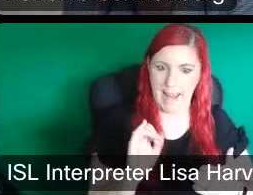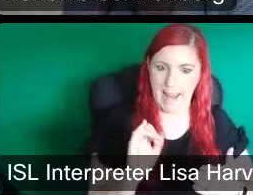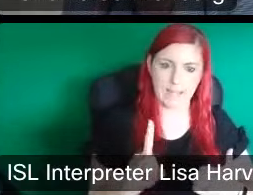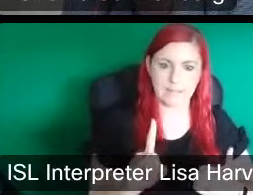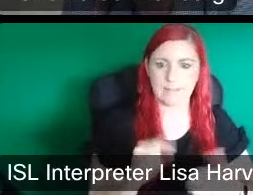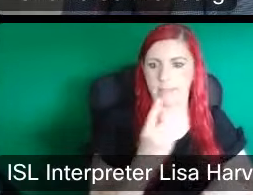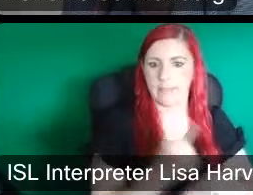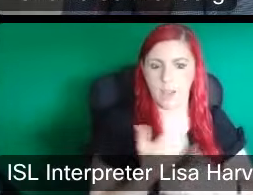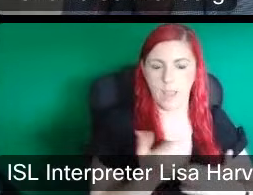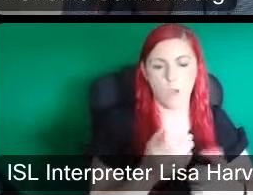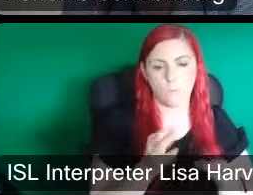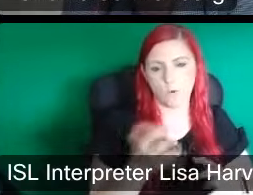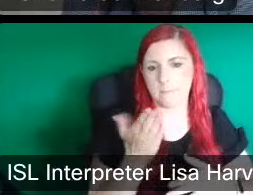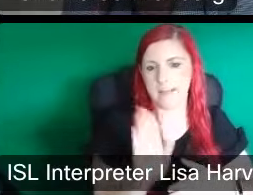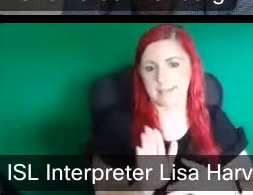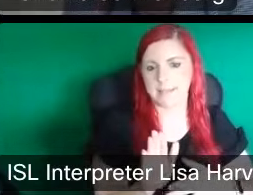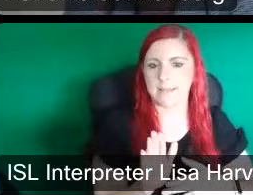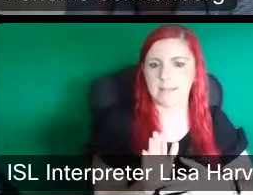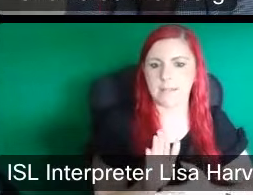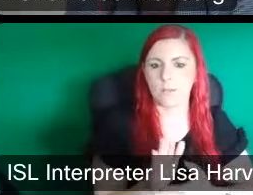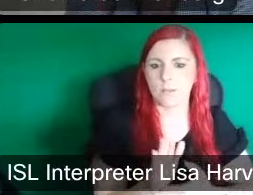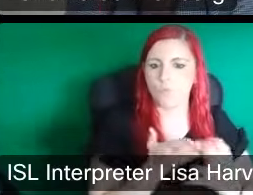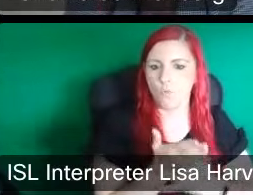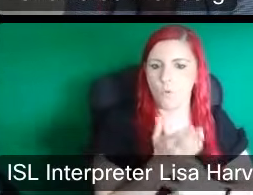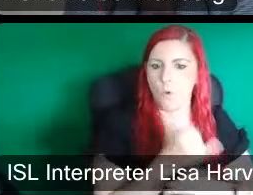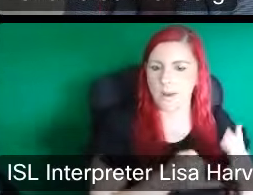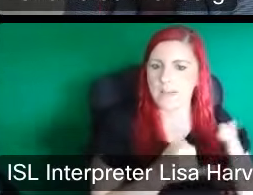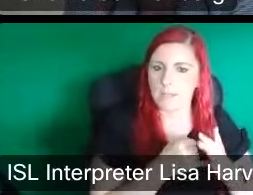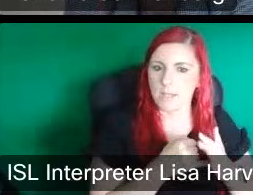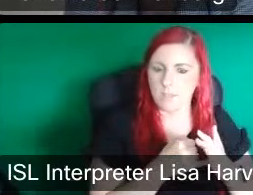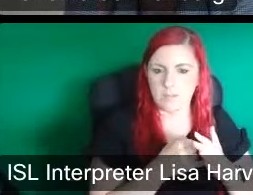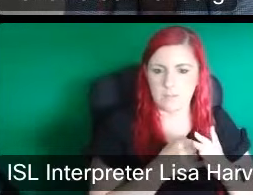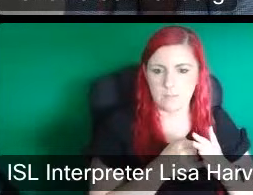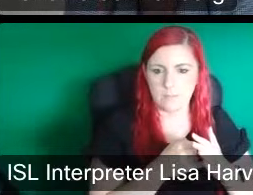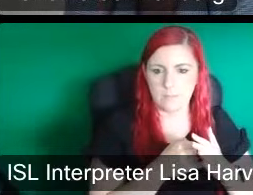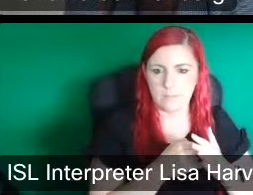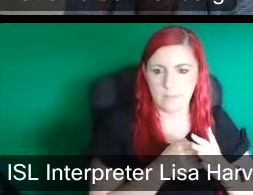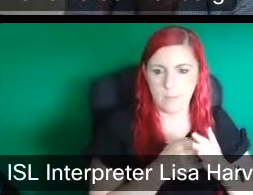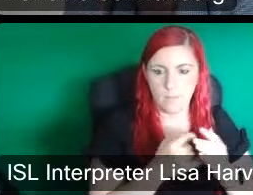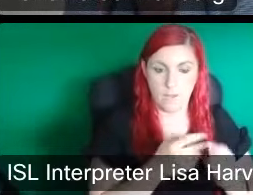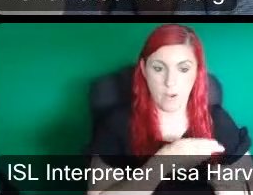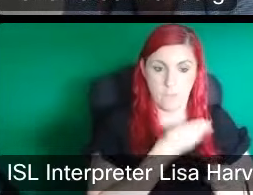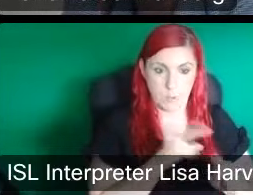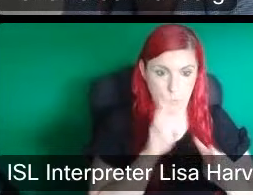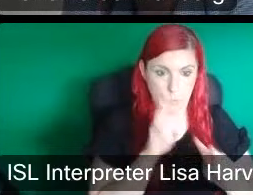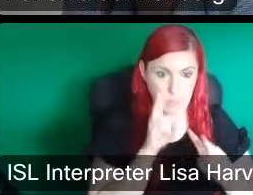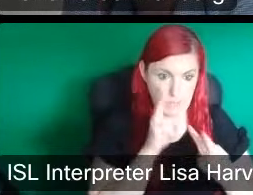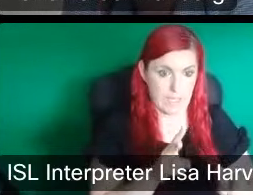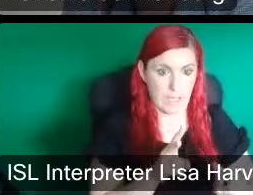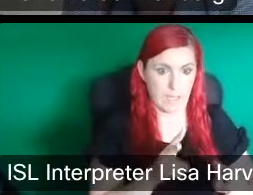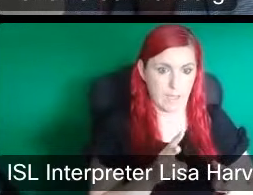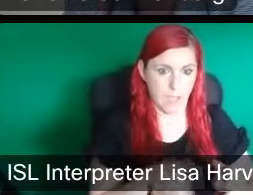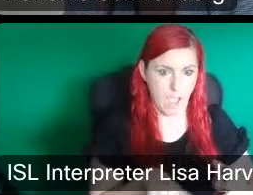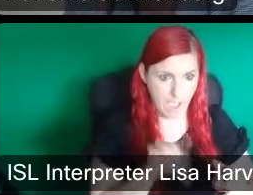that's mandated throughout the organization, and we're very pleased to see actually a very high compliance rate with